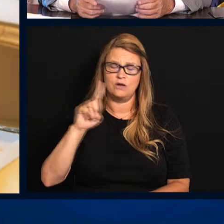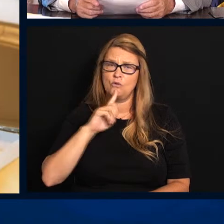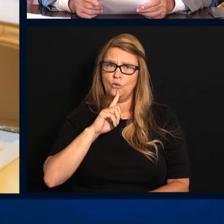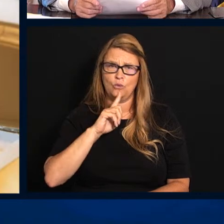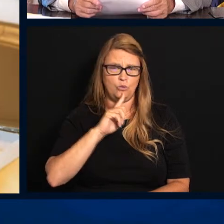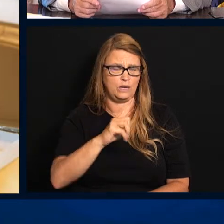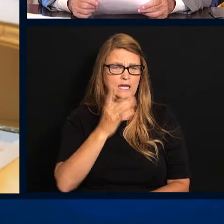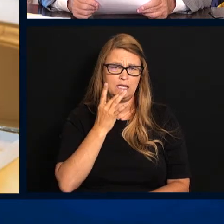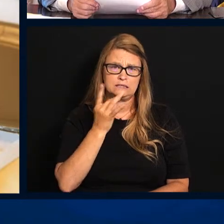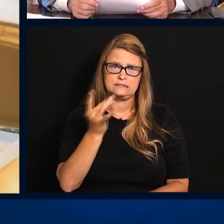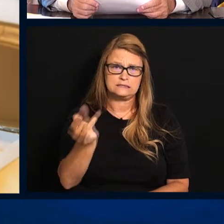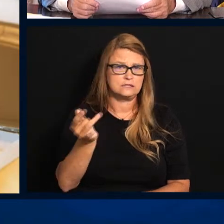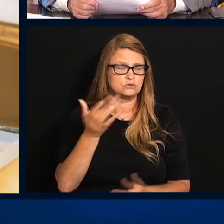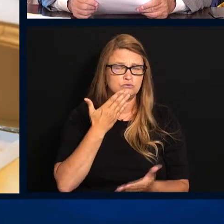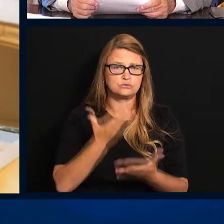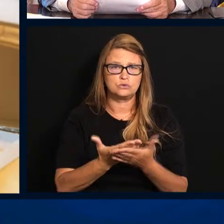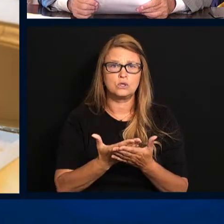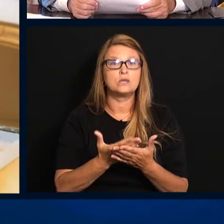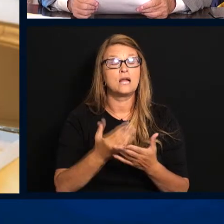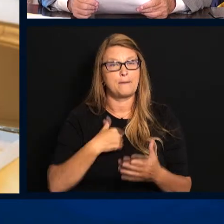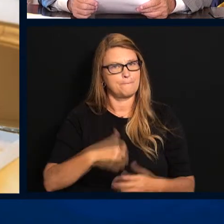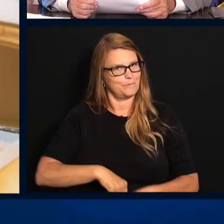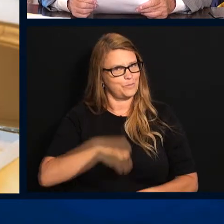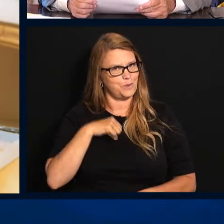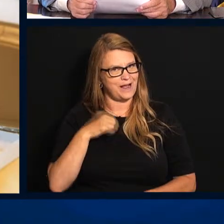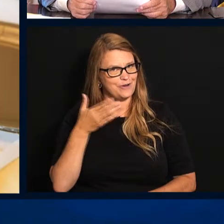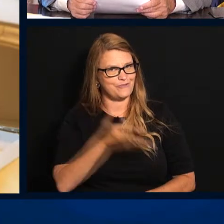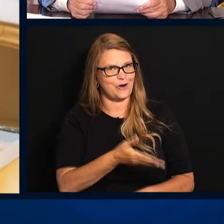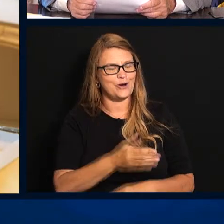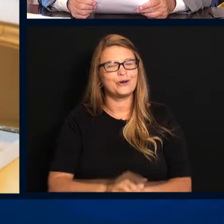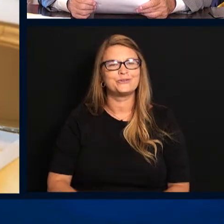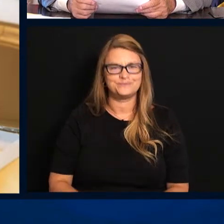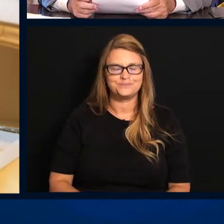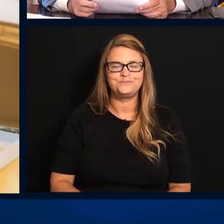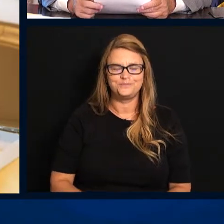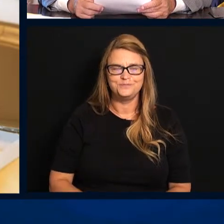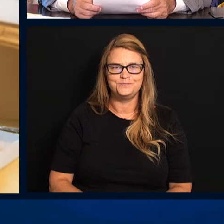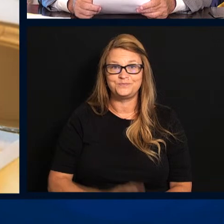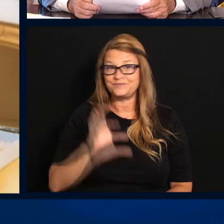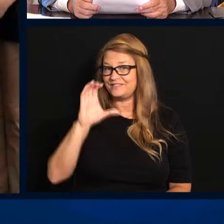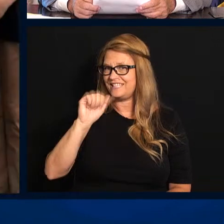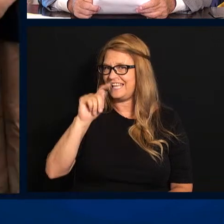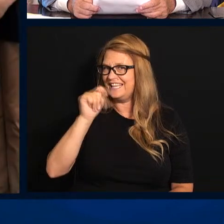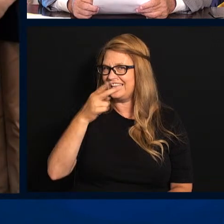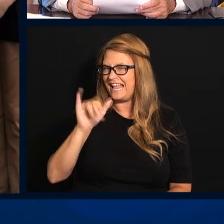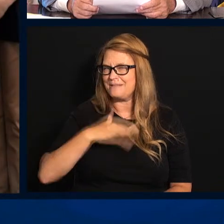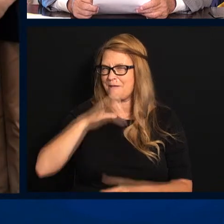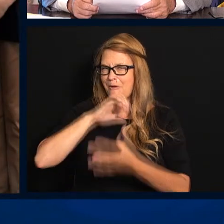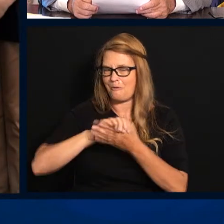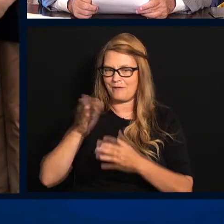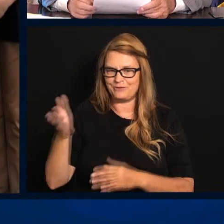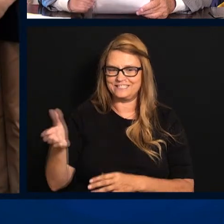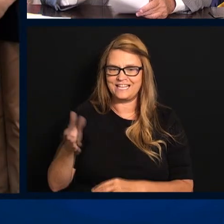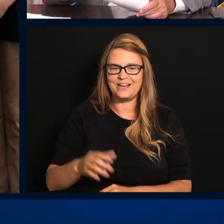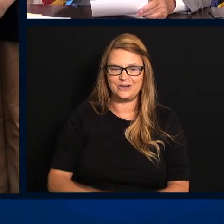really, really great, and we're proud of her and everything. And Kathy was with us, and